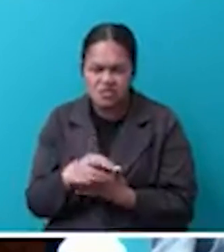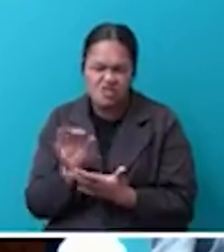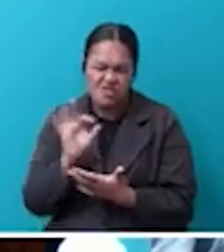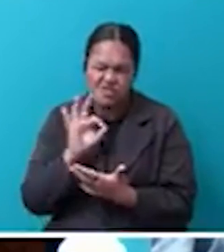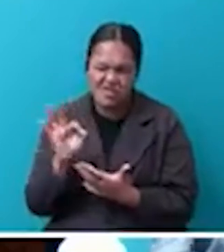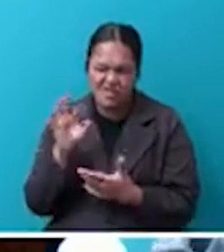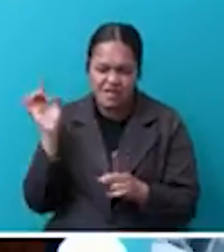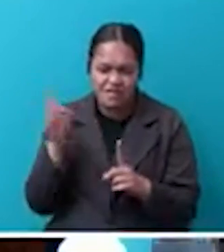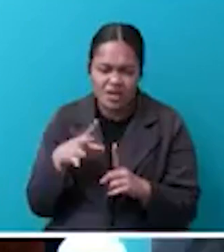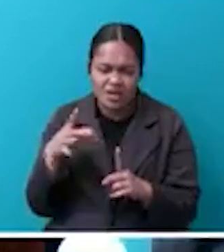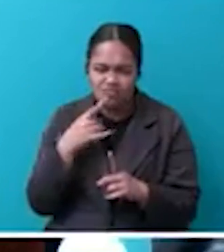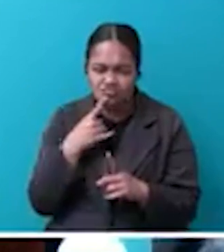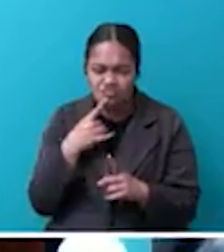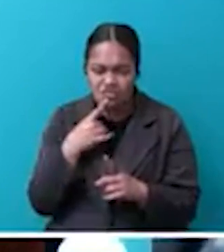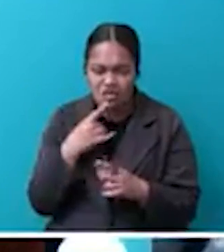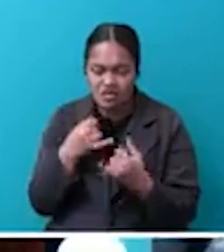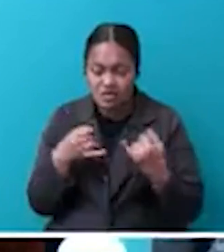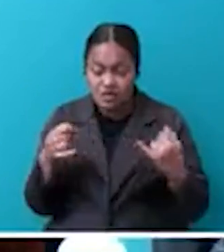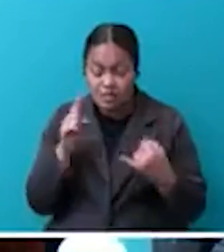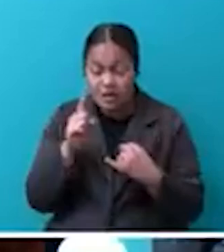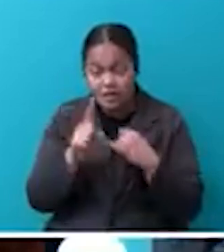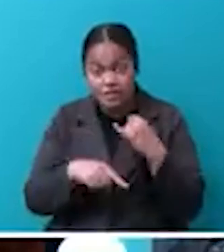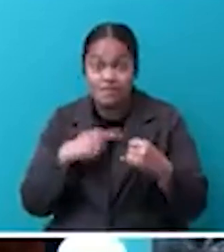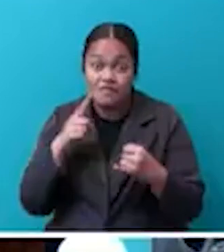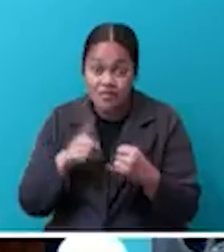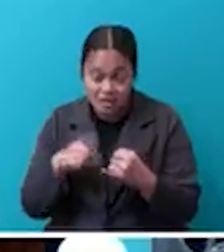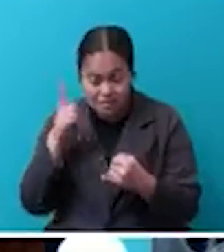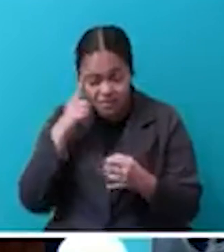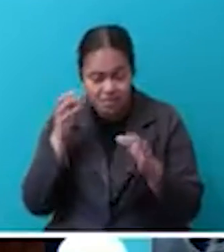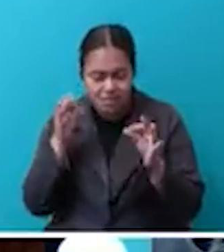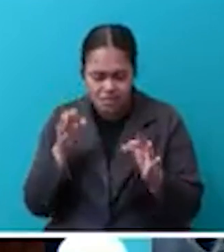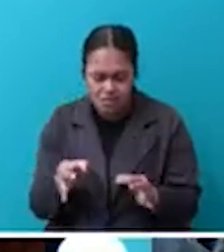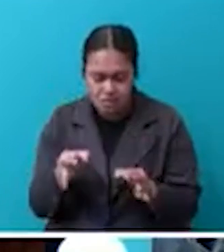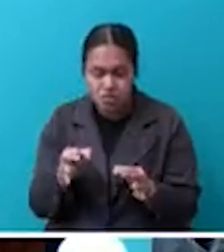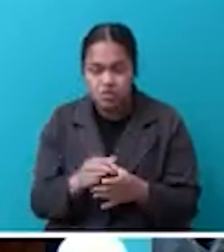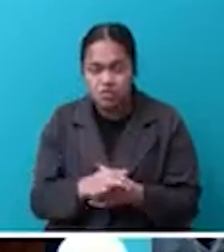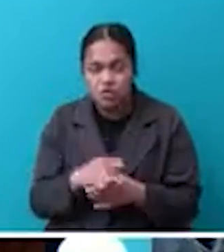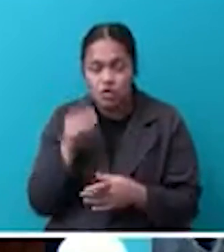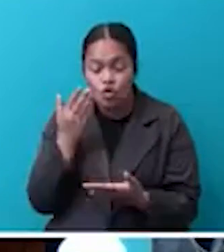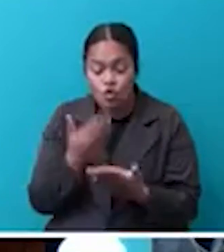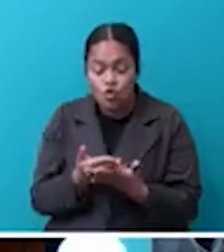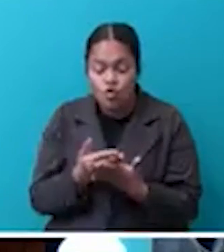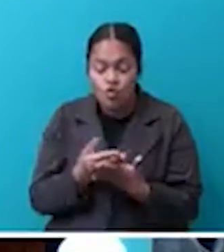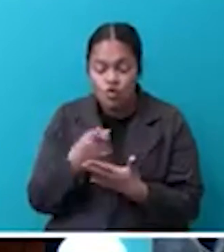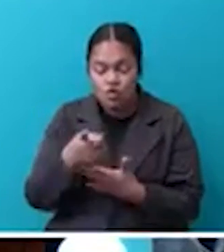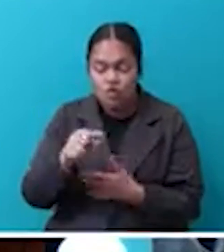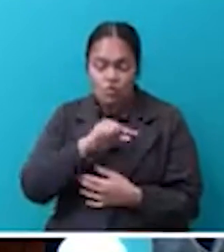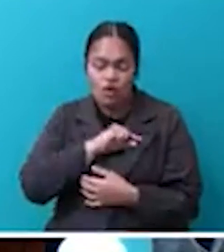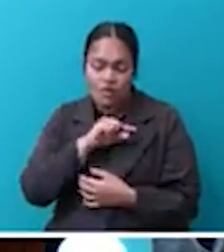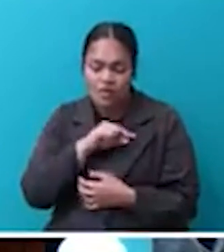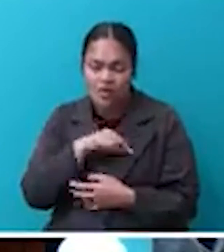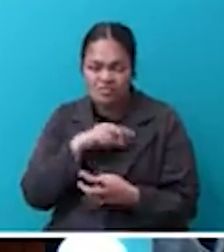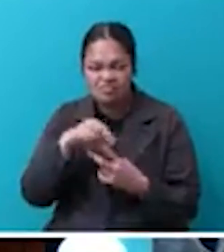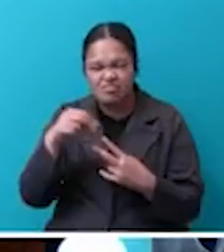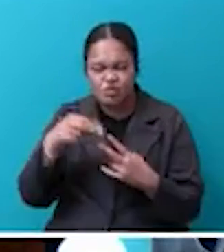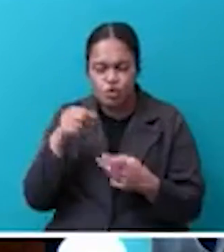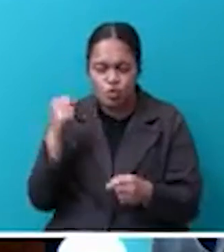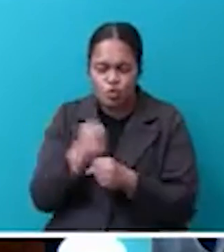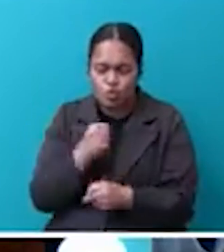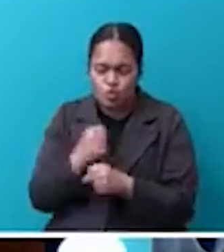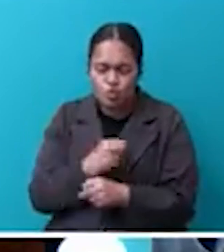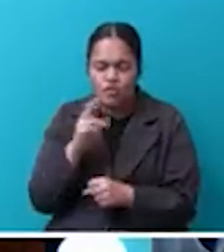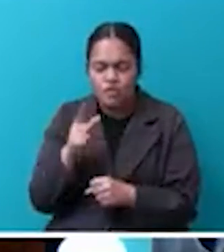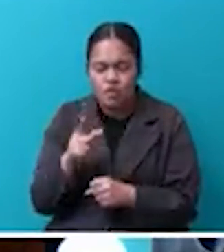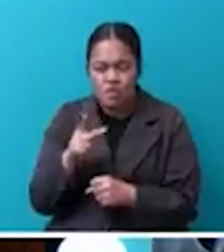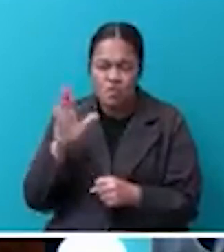lines. The final COP29 decision on the new quantified collective goals call for climate financing